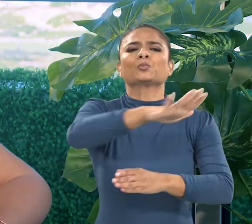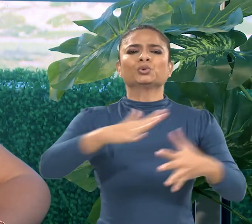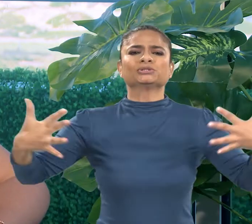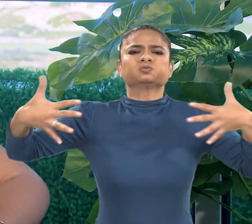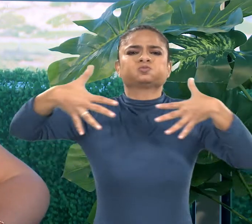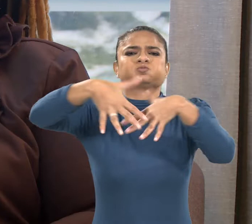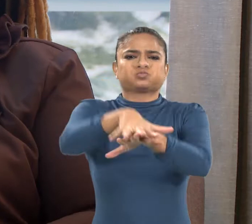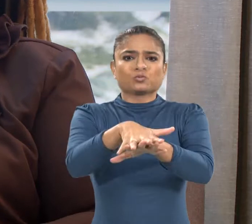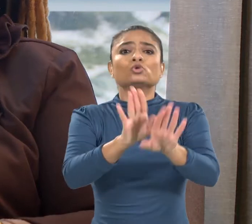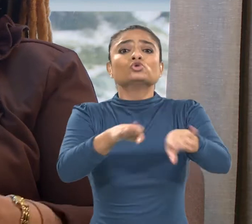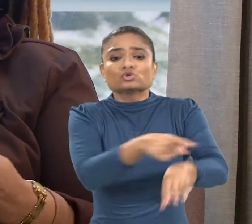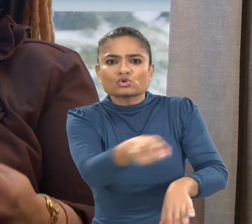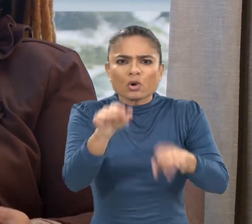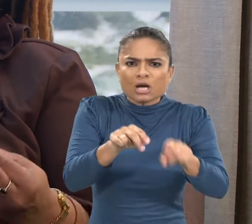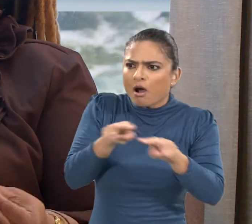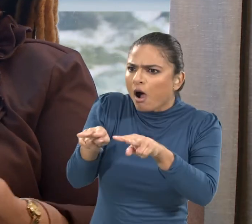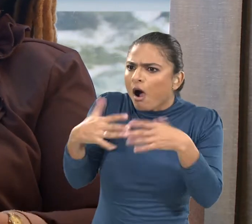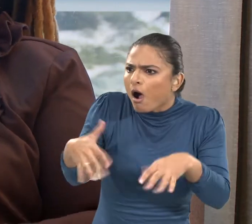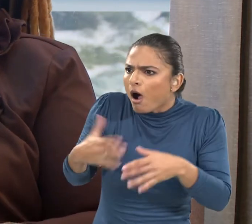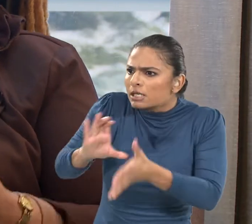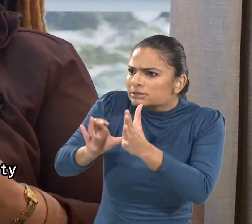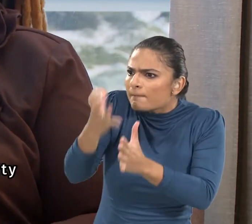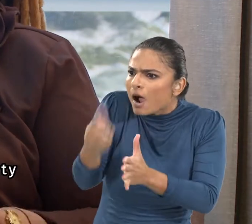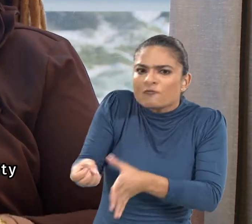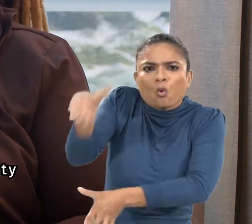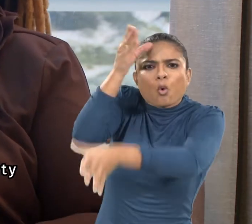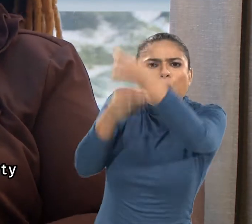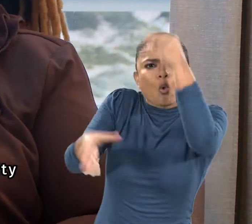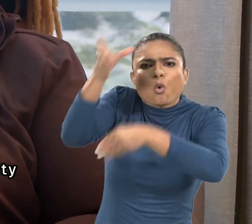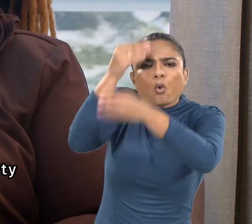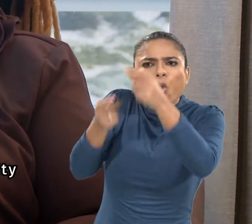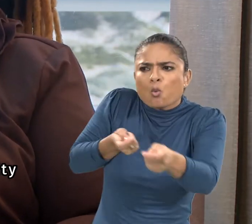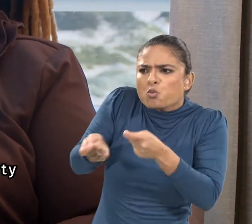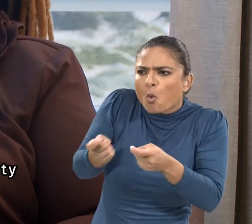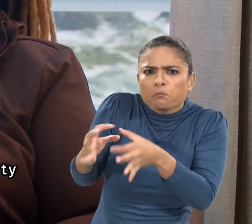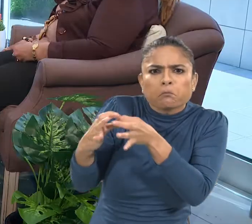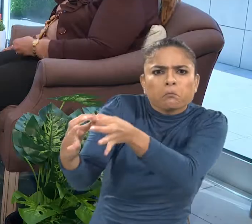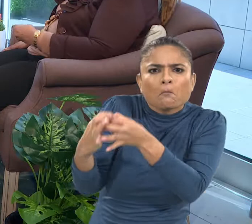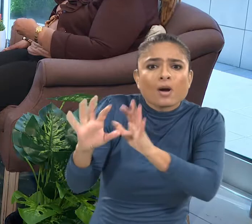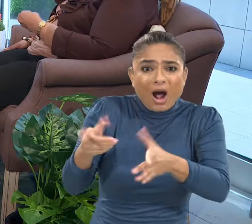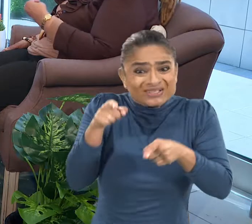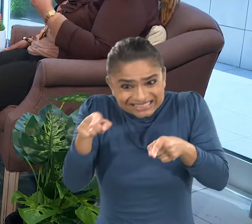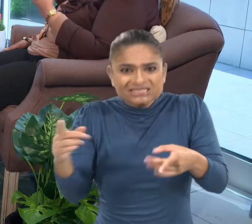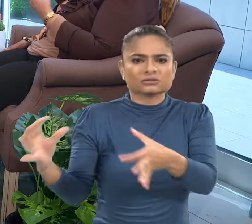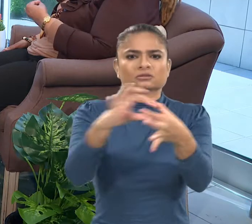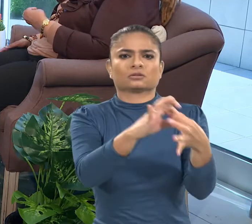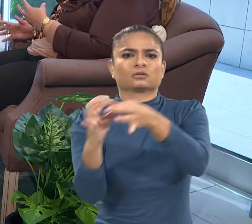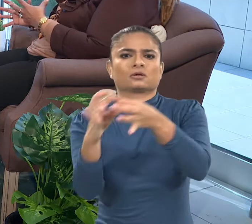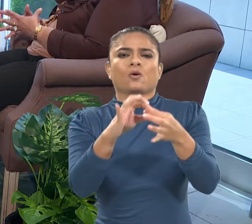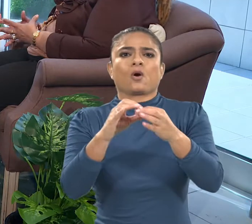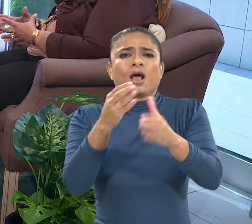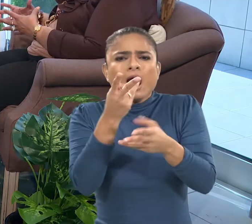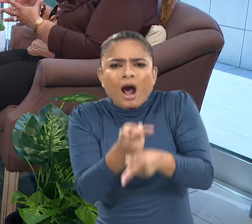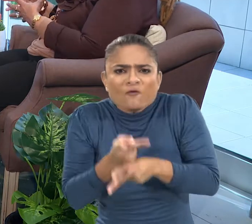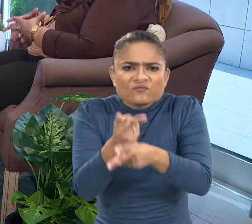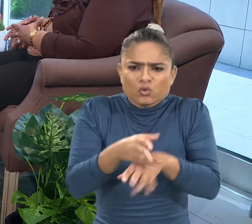of the community and also learn the other able-bodies how to cope with a child with a disability and how to